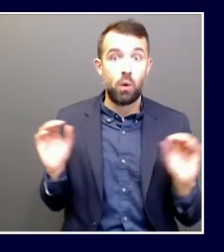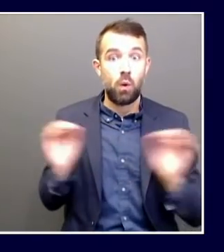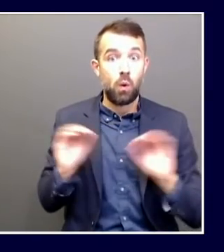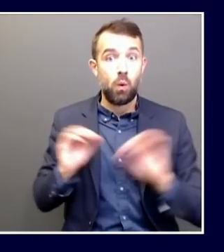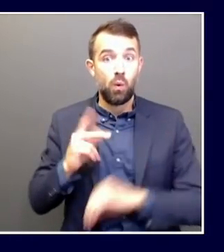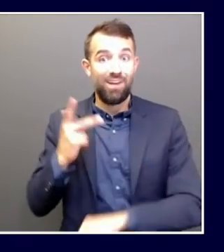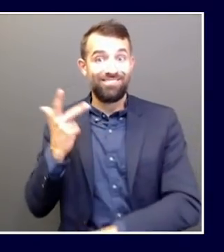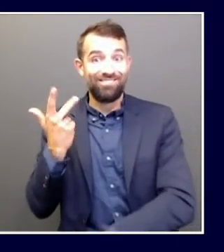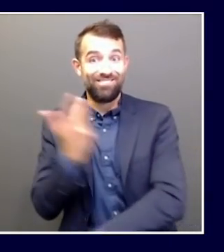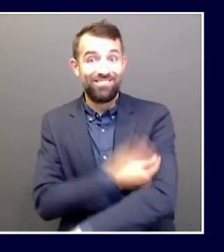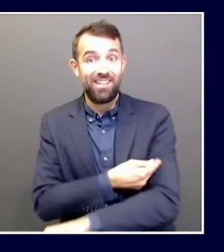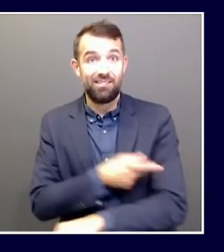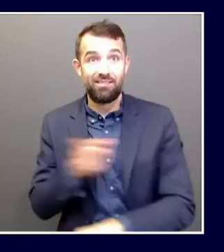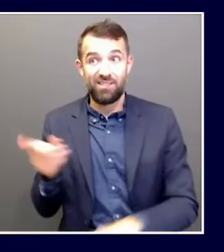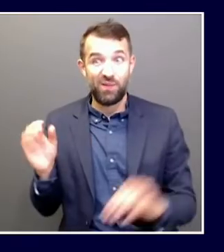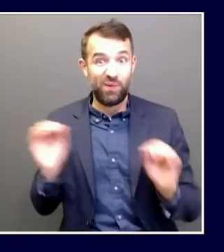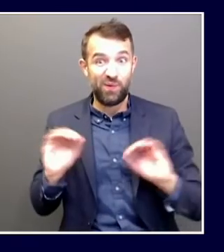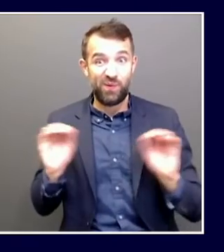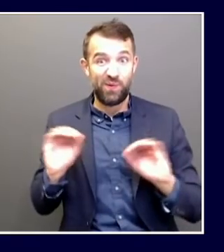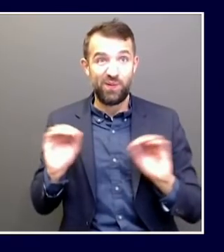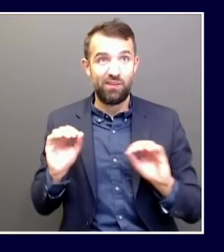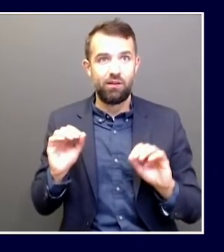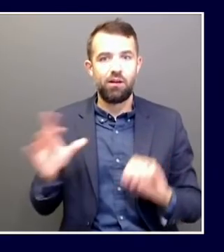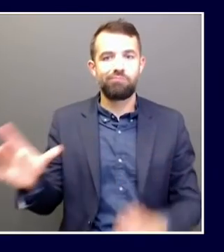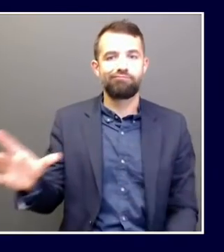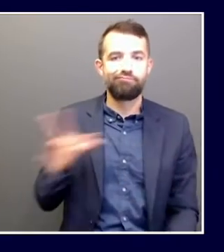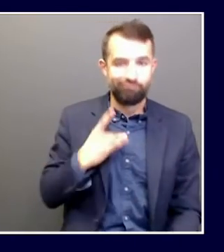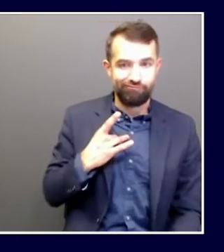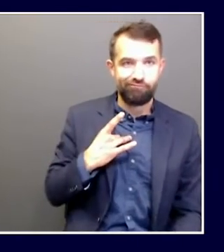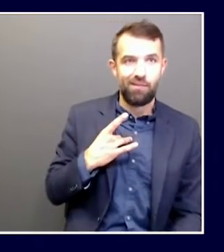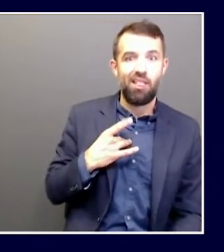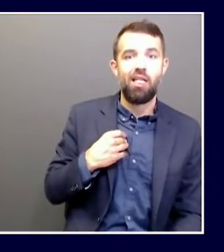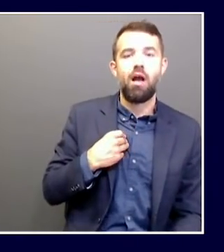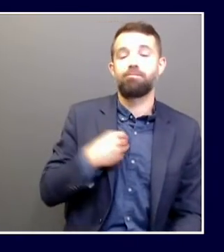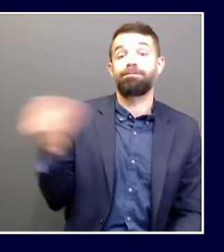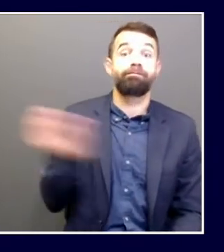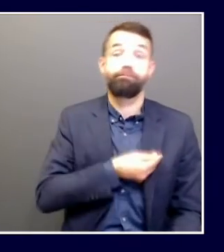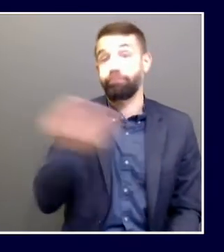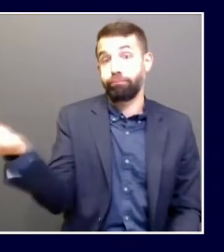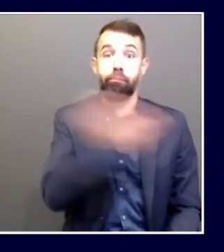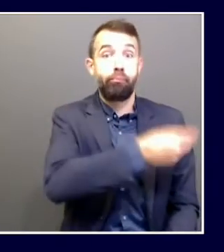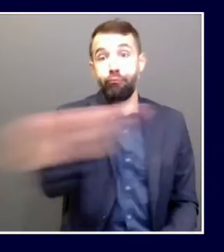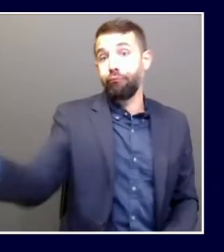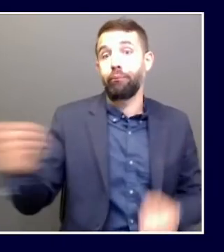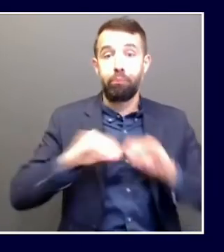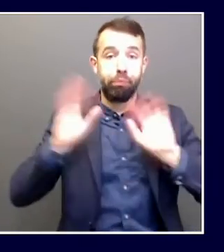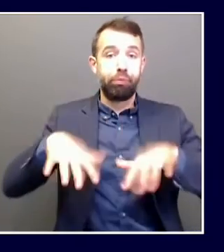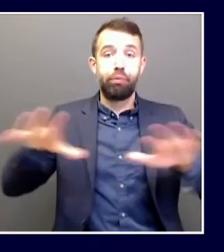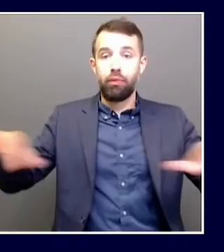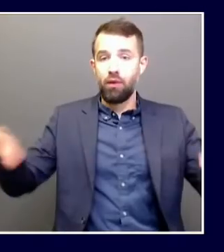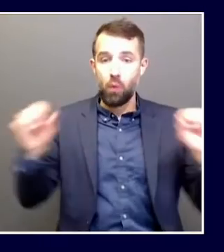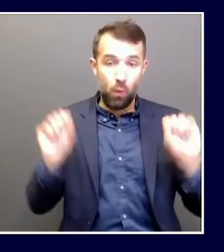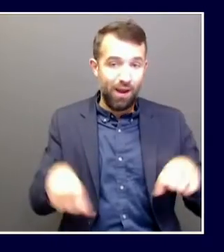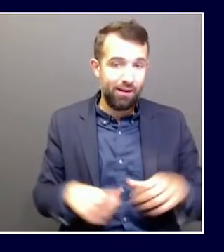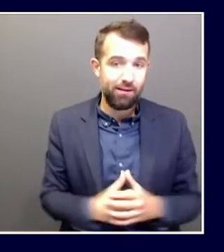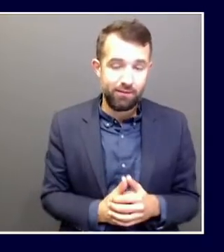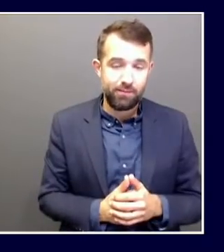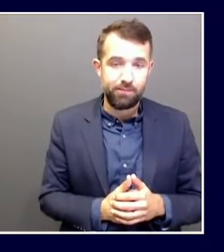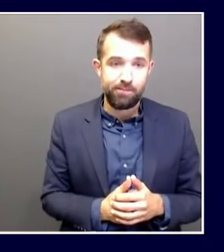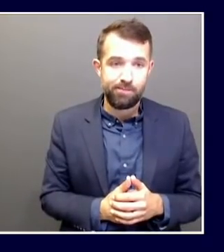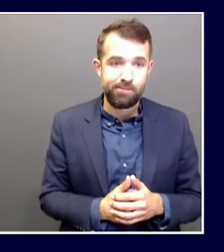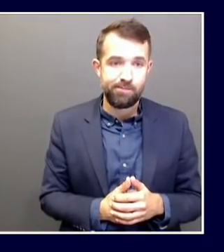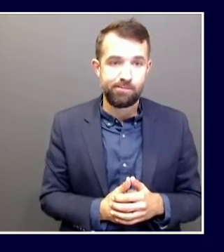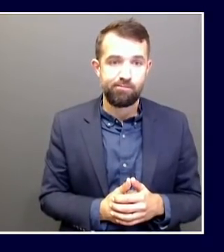The unvaccinated person will do so, can do so, at a many higher fold risk. But to your exact question,